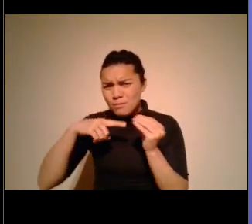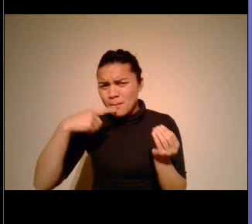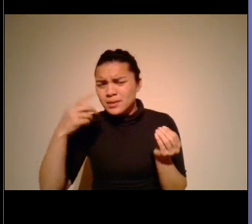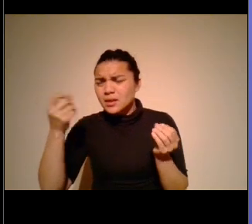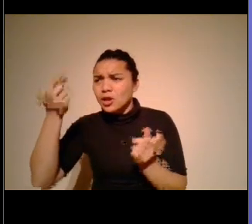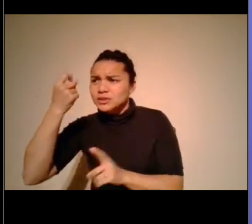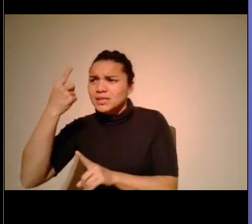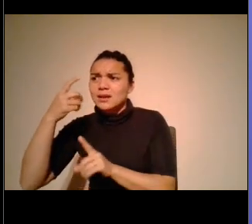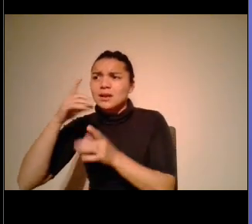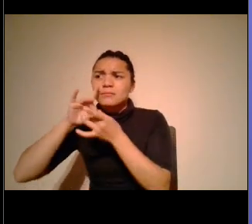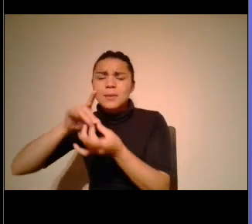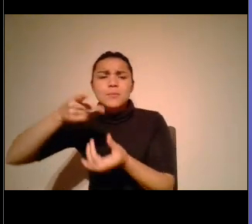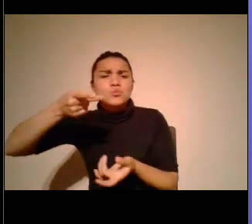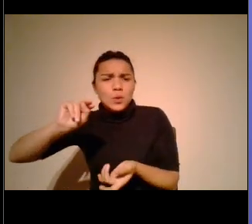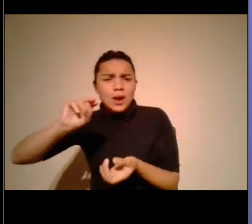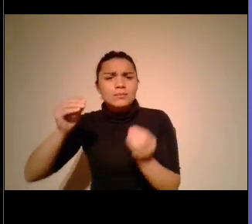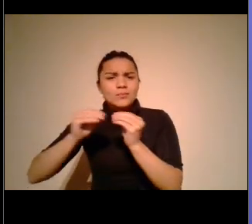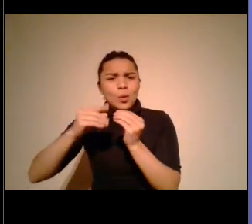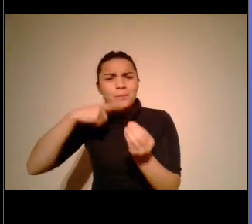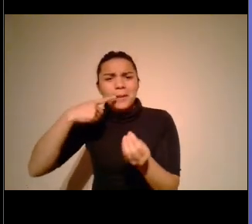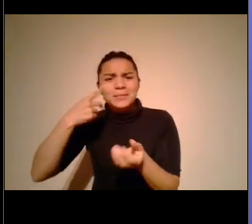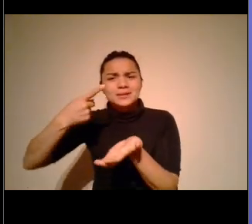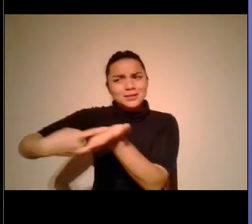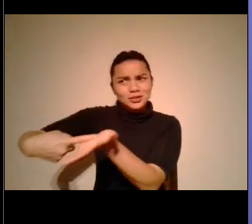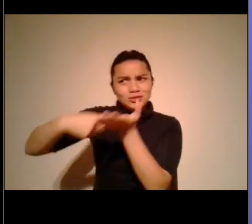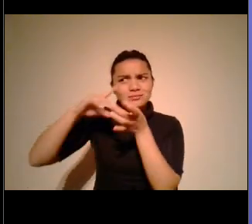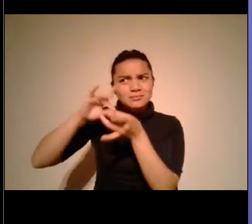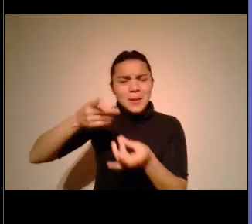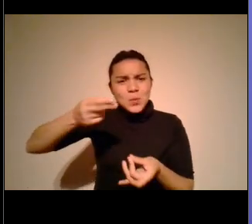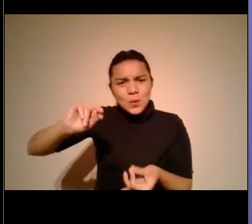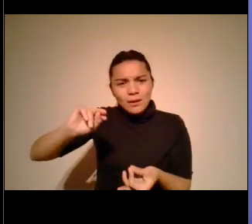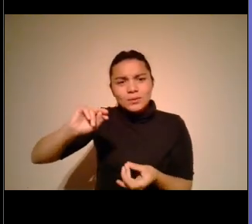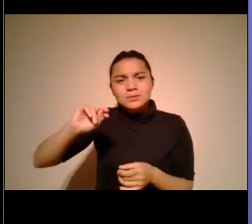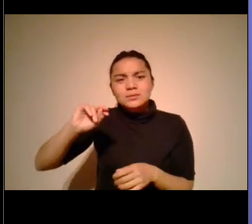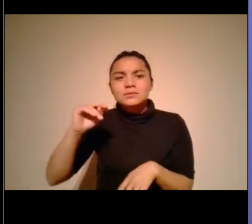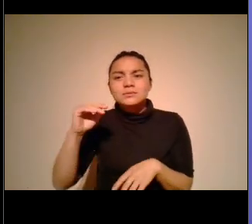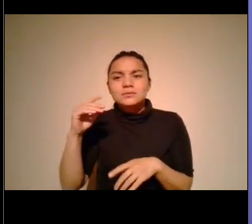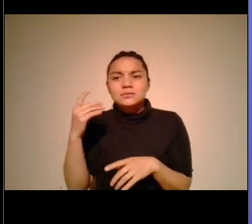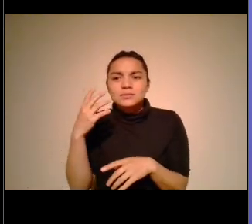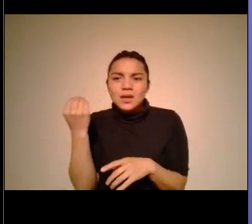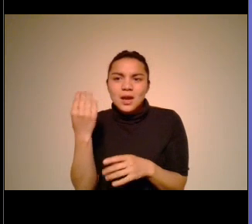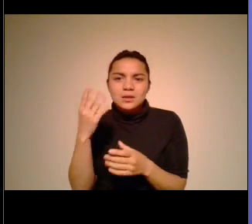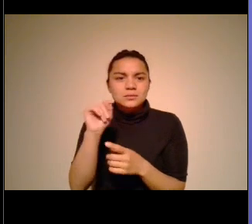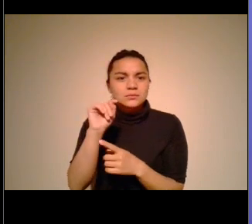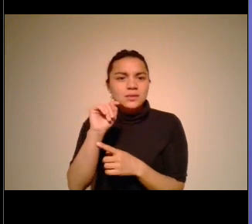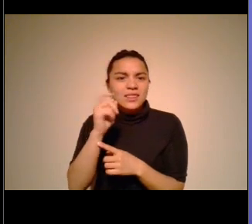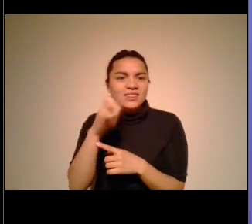around pronouns and around singular they, and that's something where